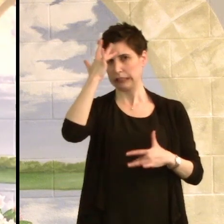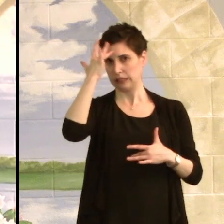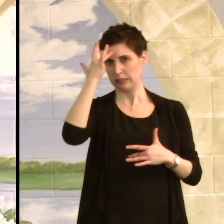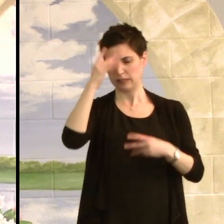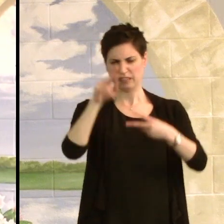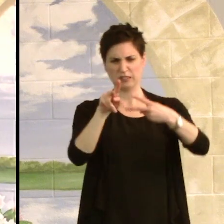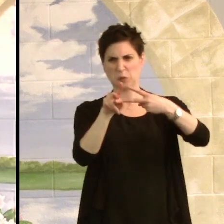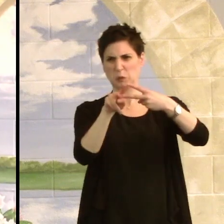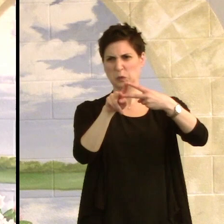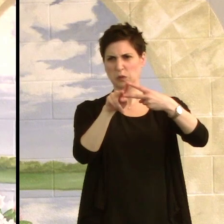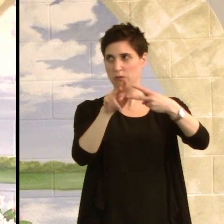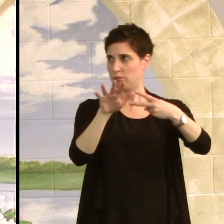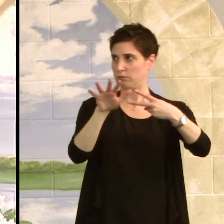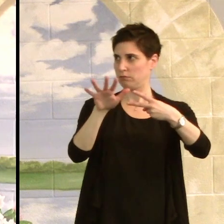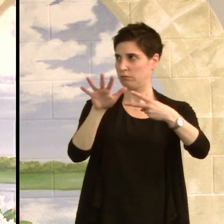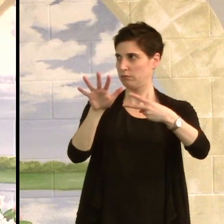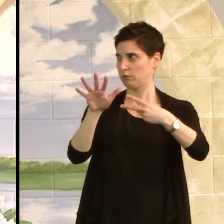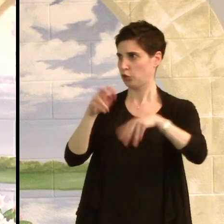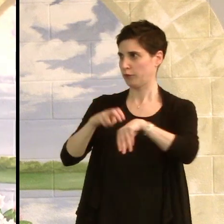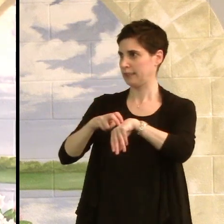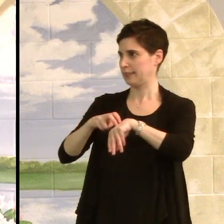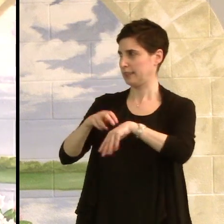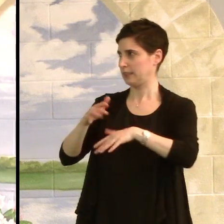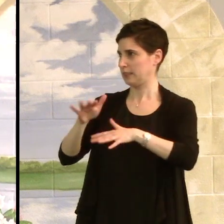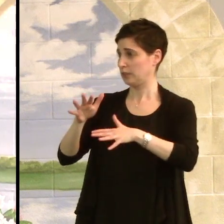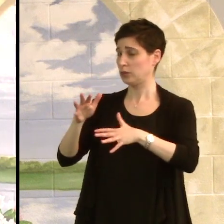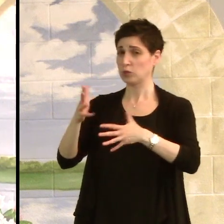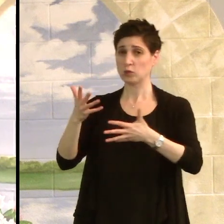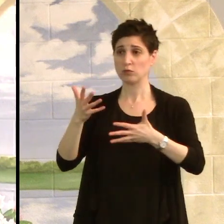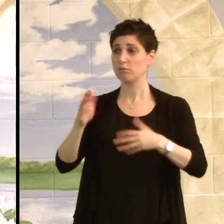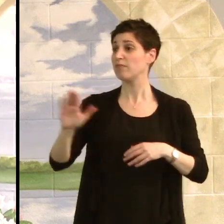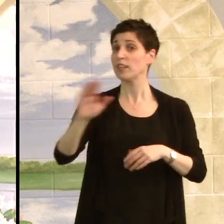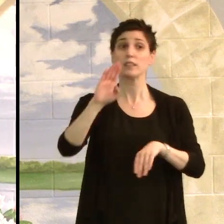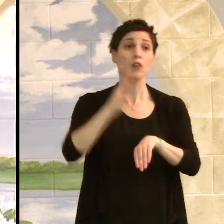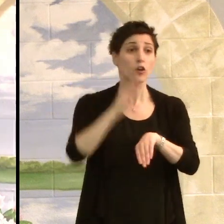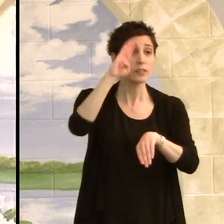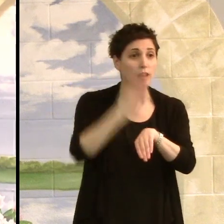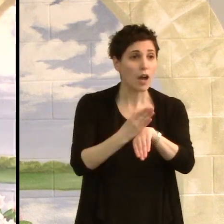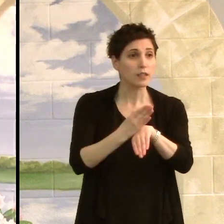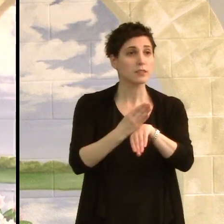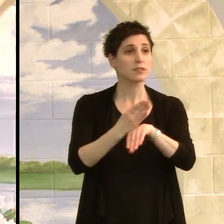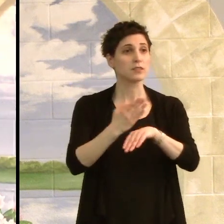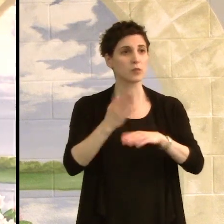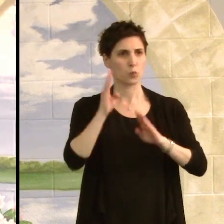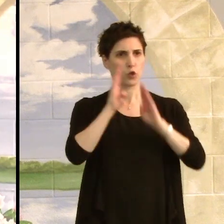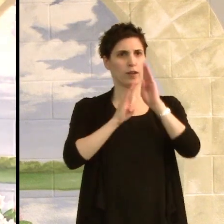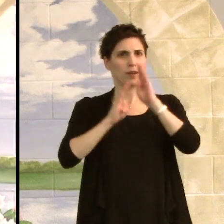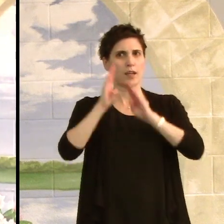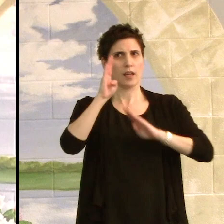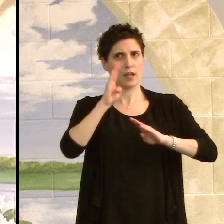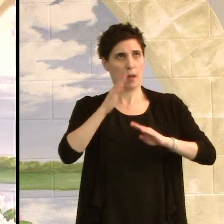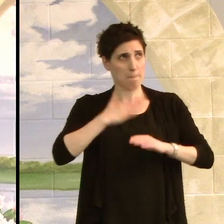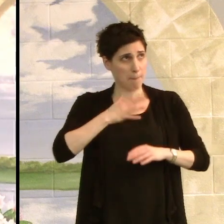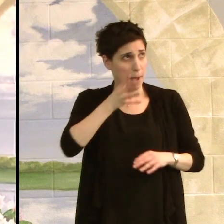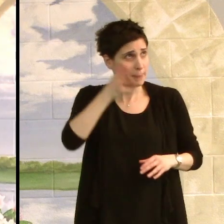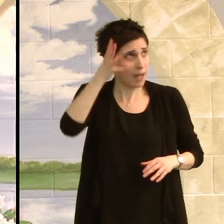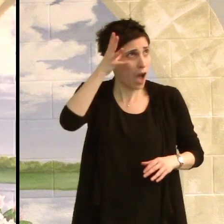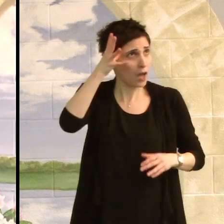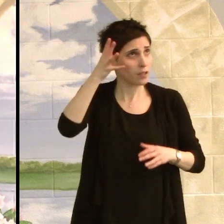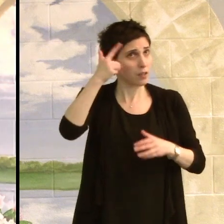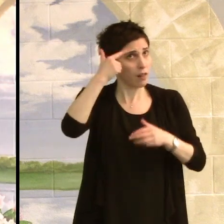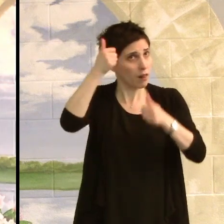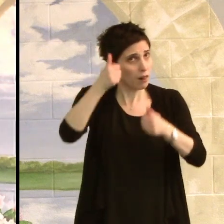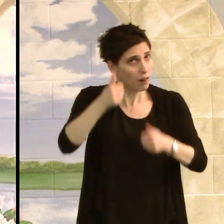aging, as well as to younger sons and daughters and family who care for their